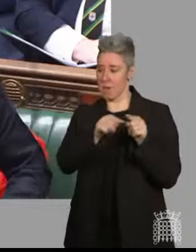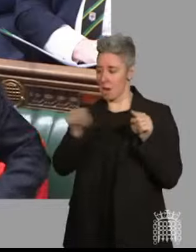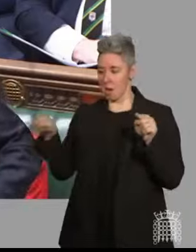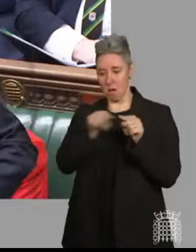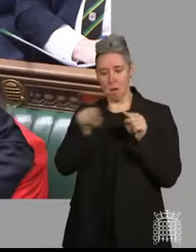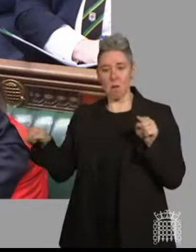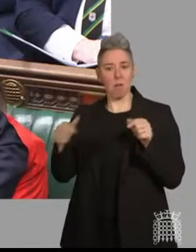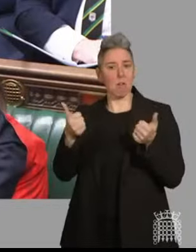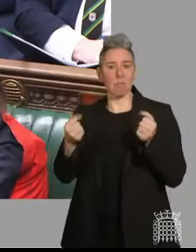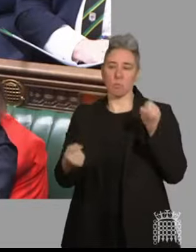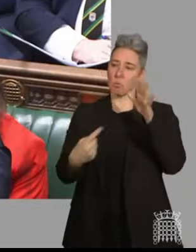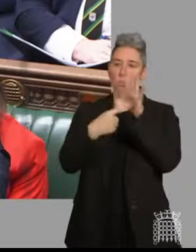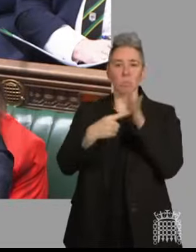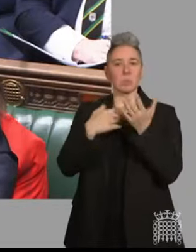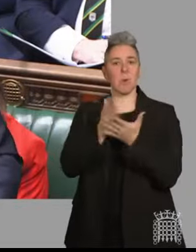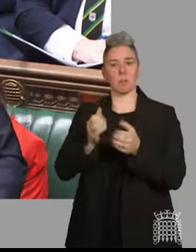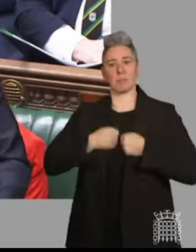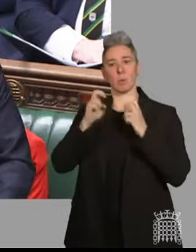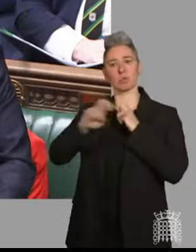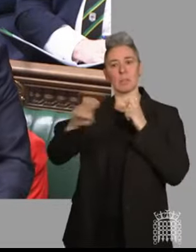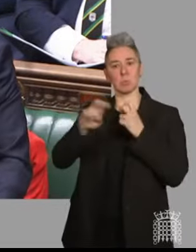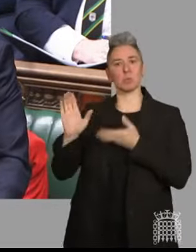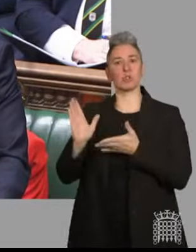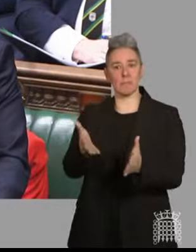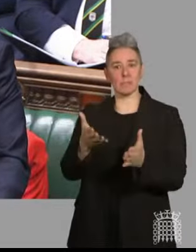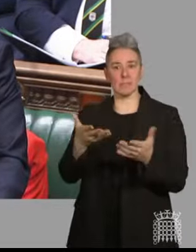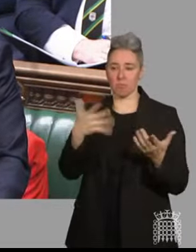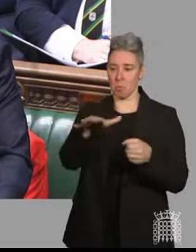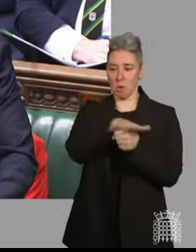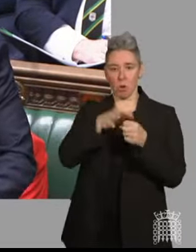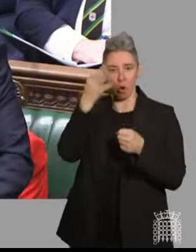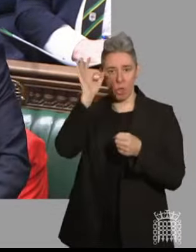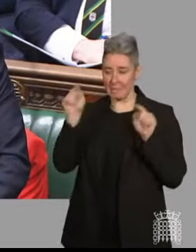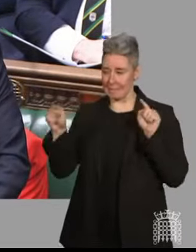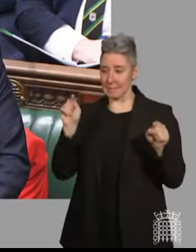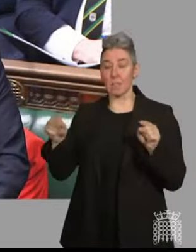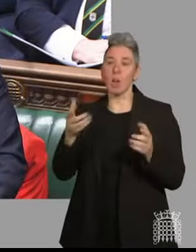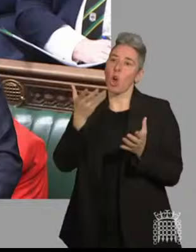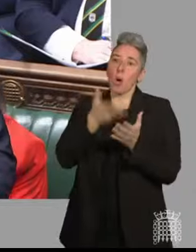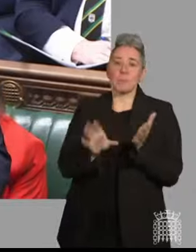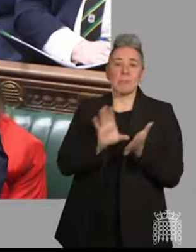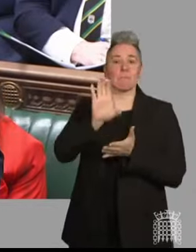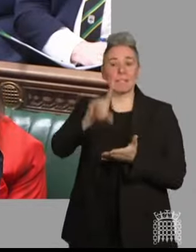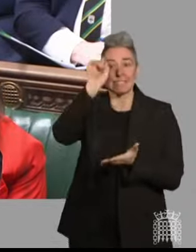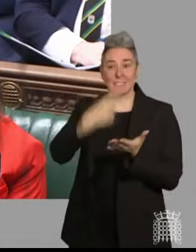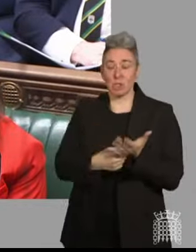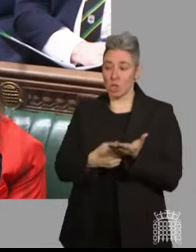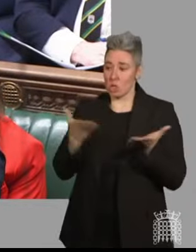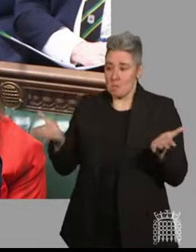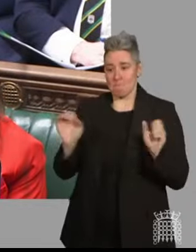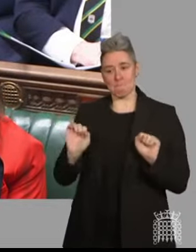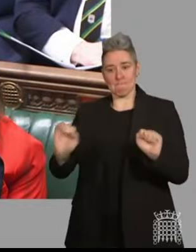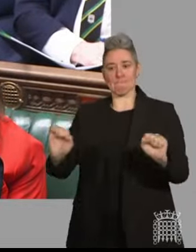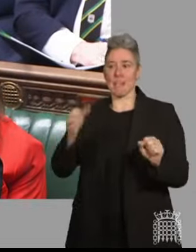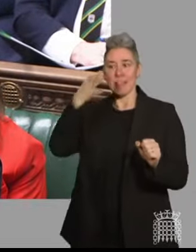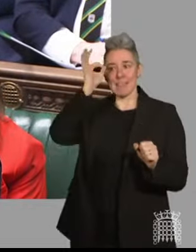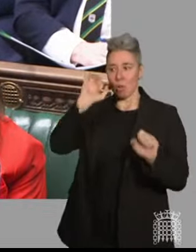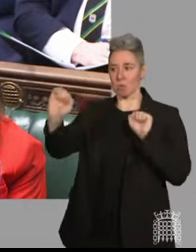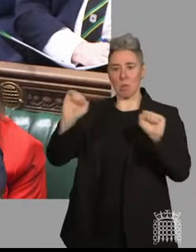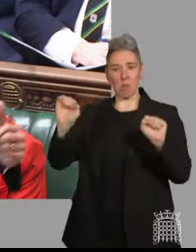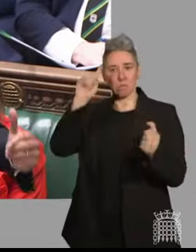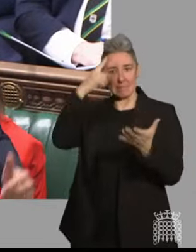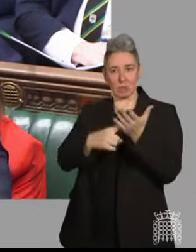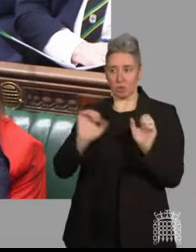authorities. Obviously, those funding decisions are for the councils required, but I would encourage them to consider the importance of